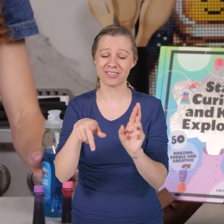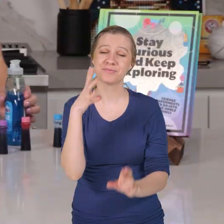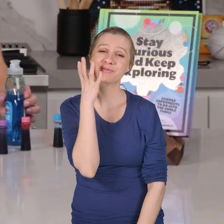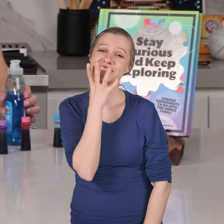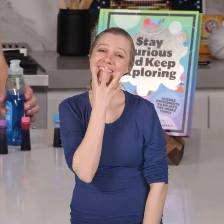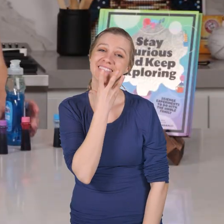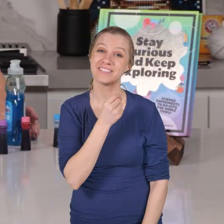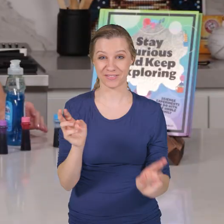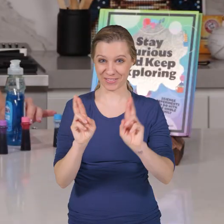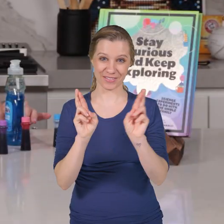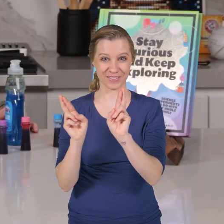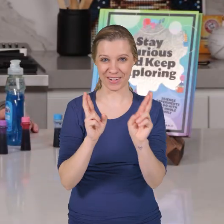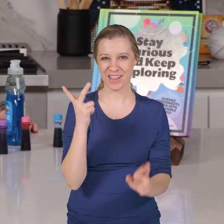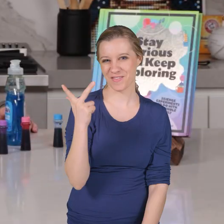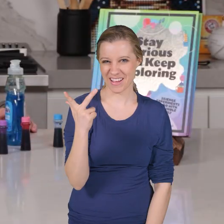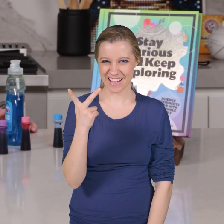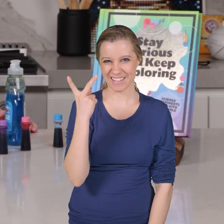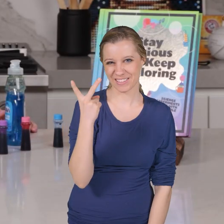so pretty. Are you ready?